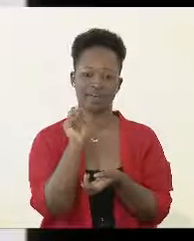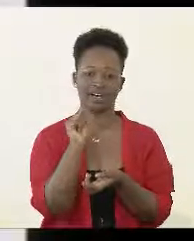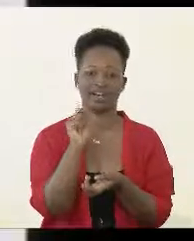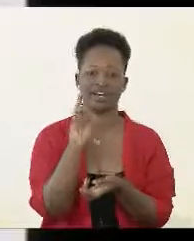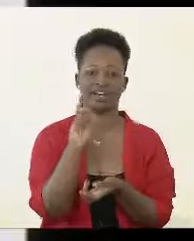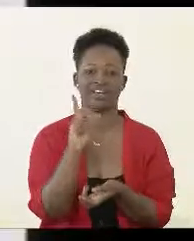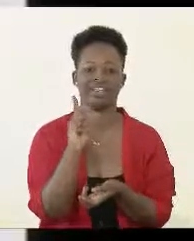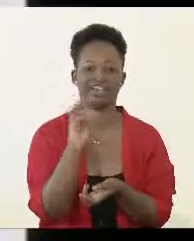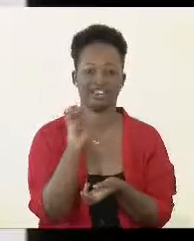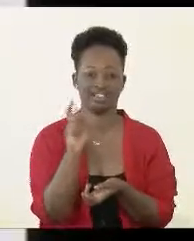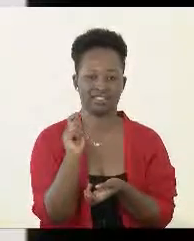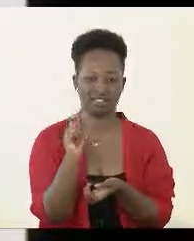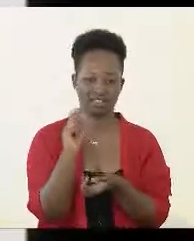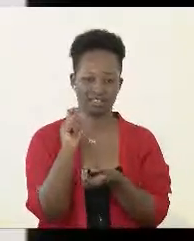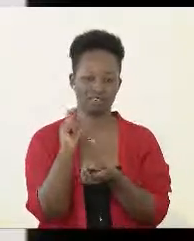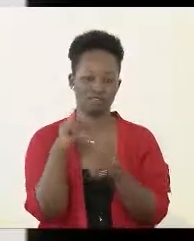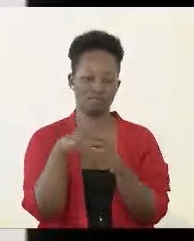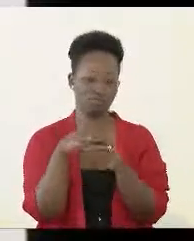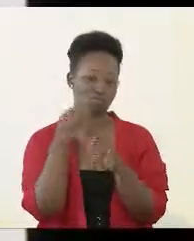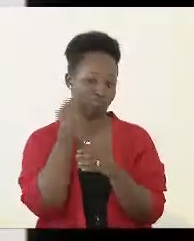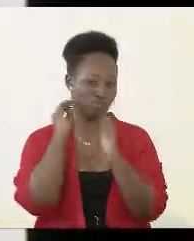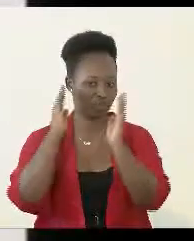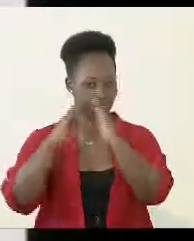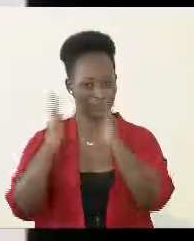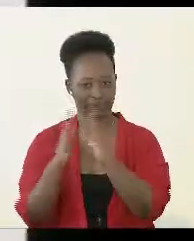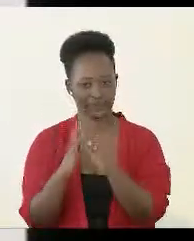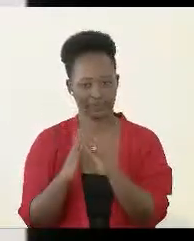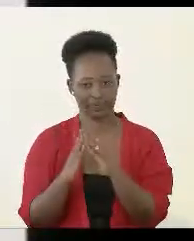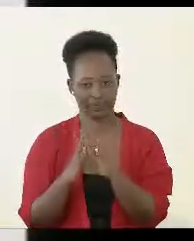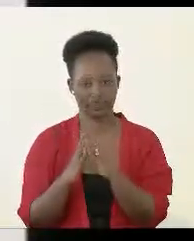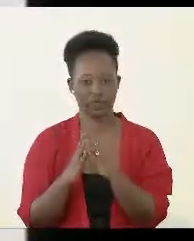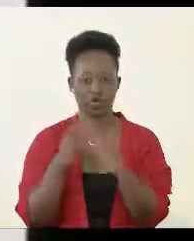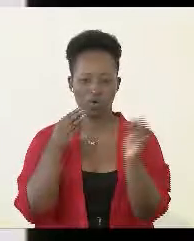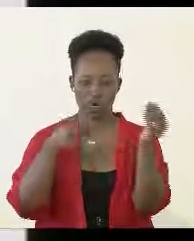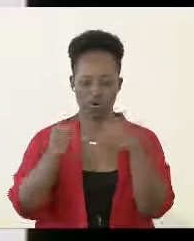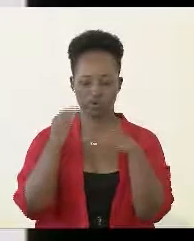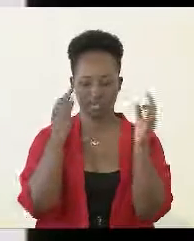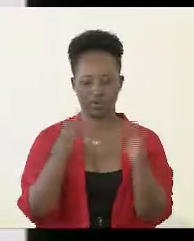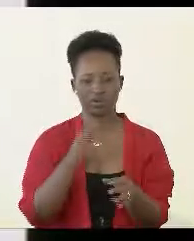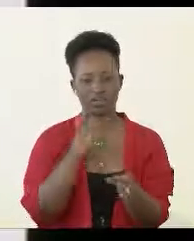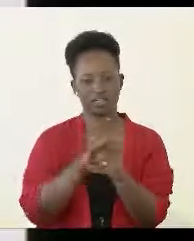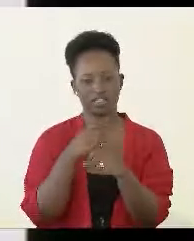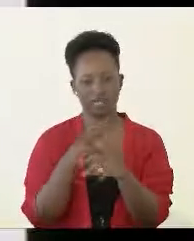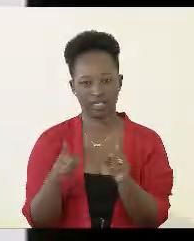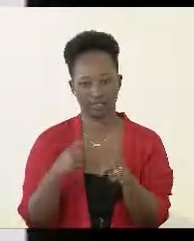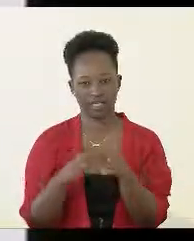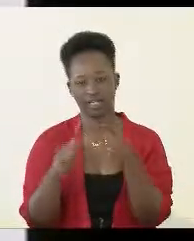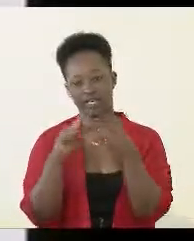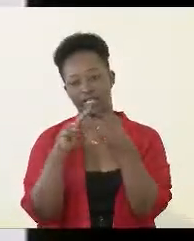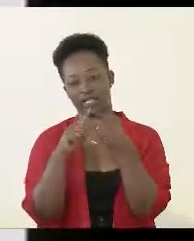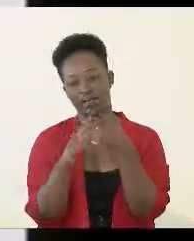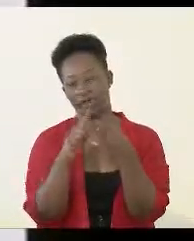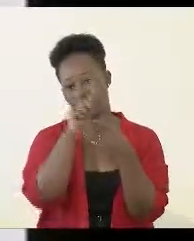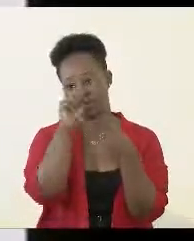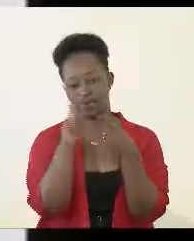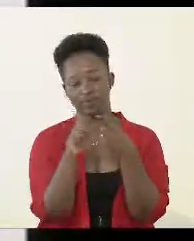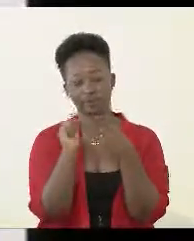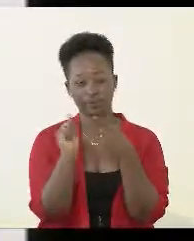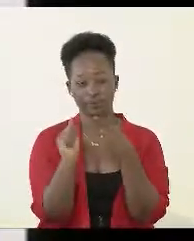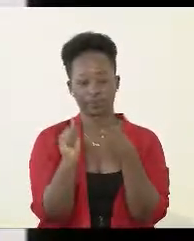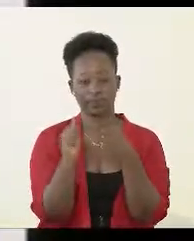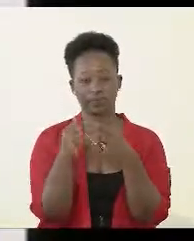in your hometown, dealing in a variety of products. So part A of the question, they are asking